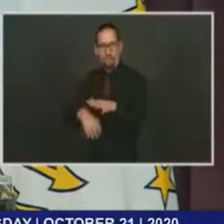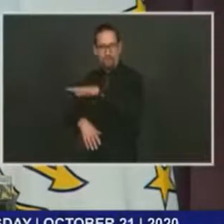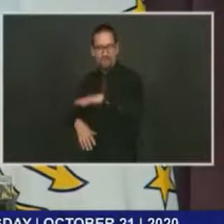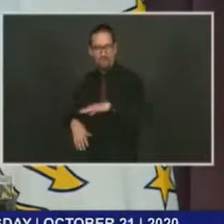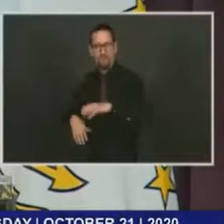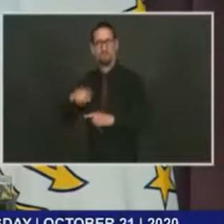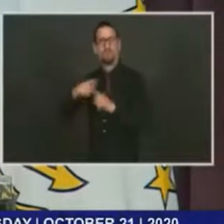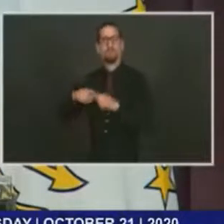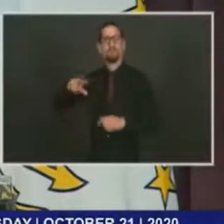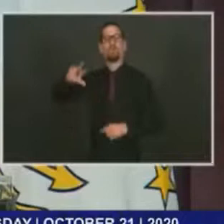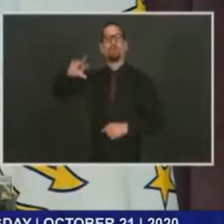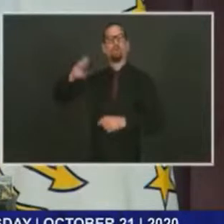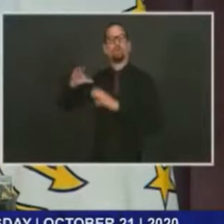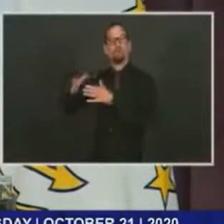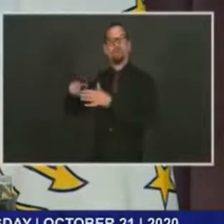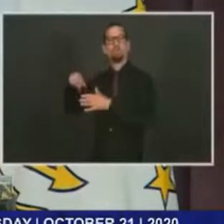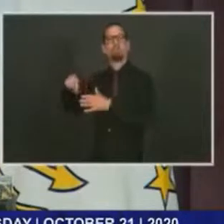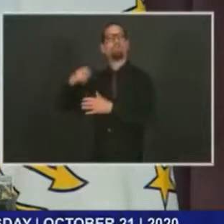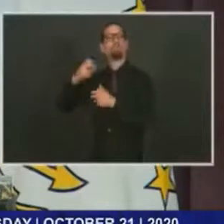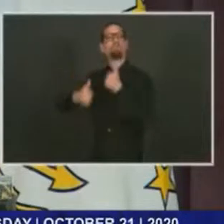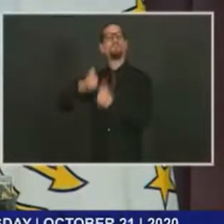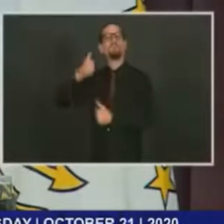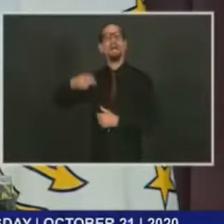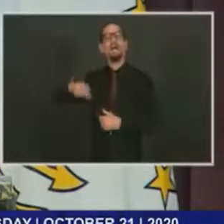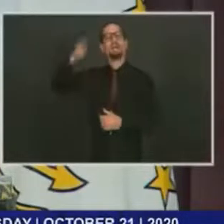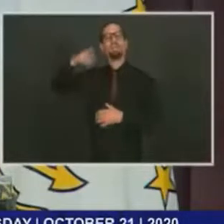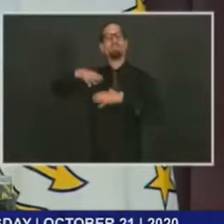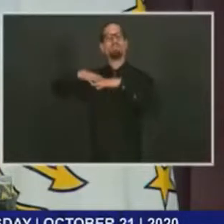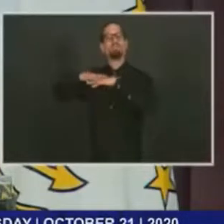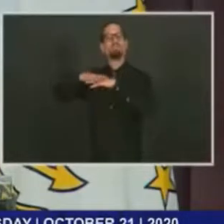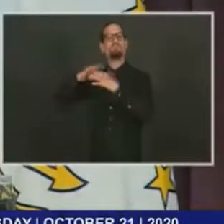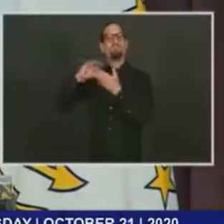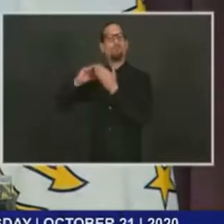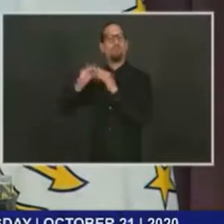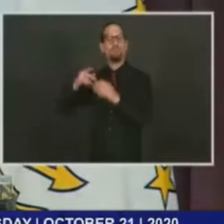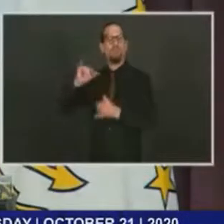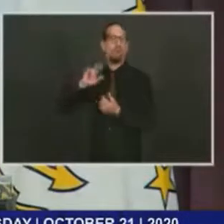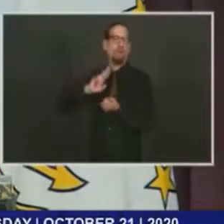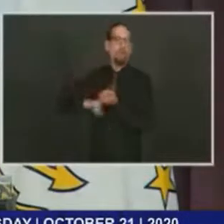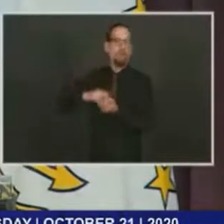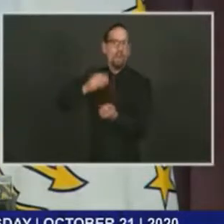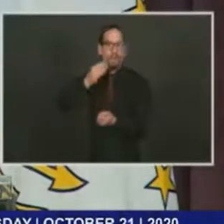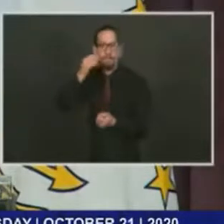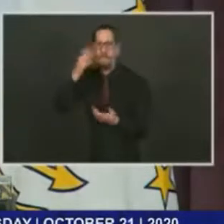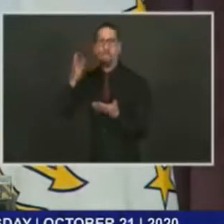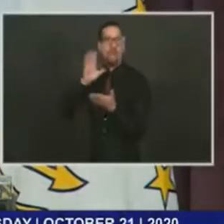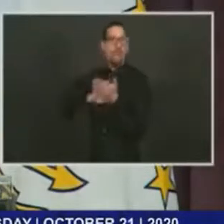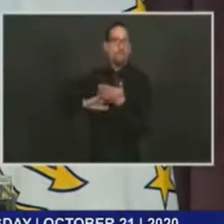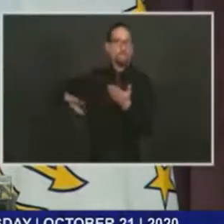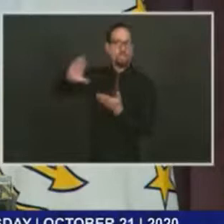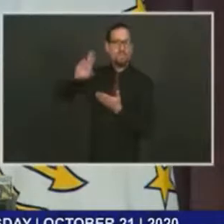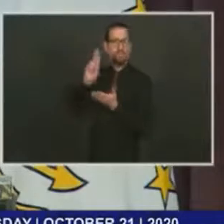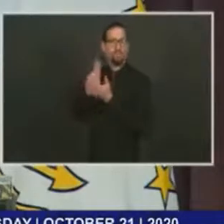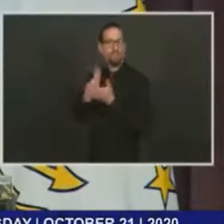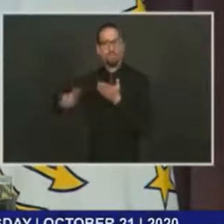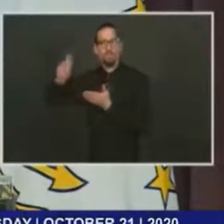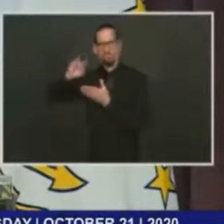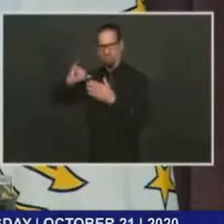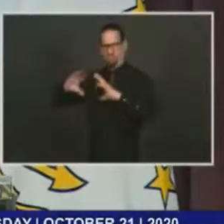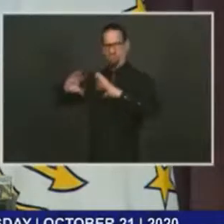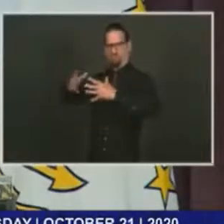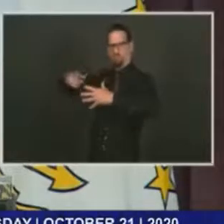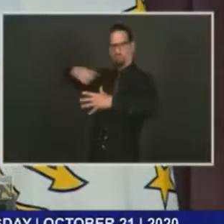communities, and at our colleges and universities. But we believe that by using the test in these